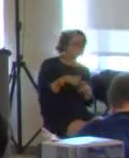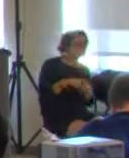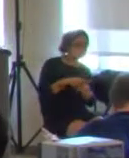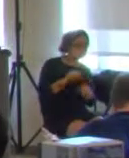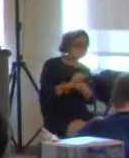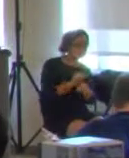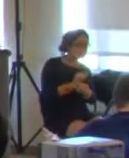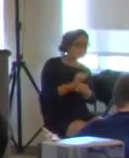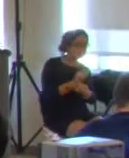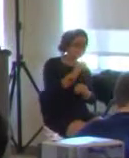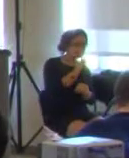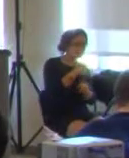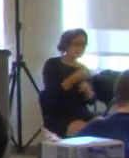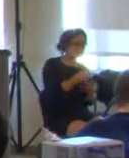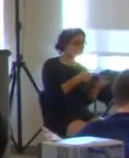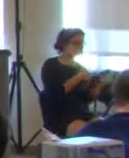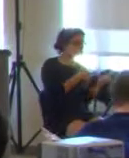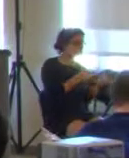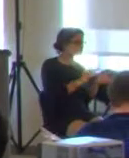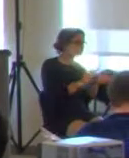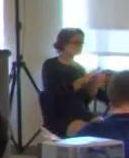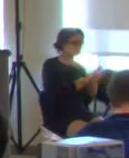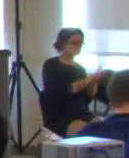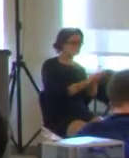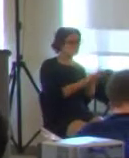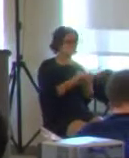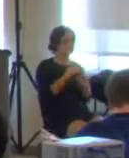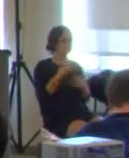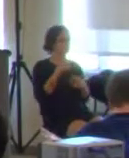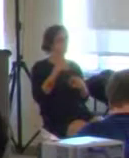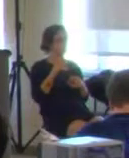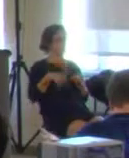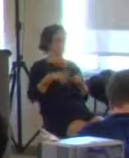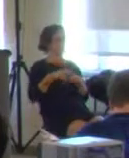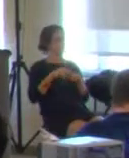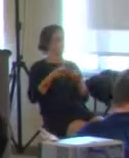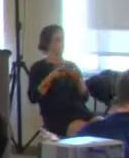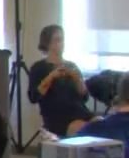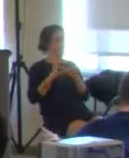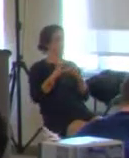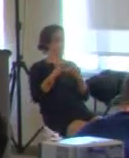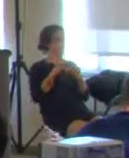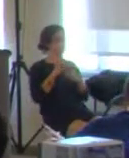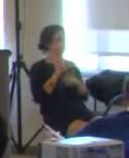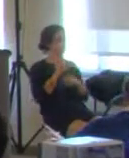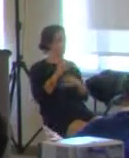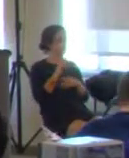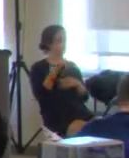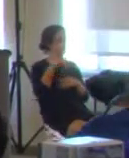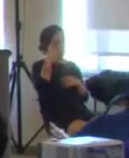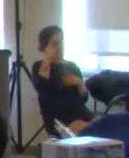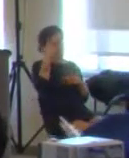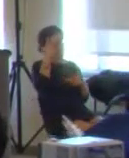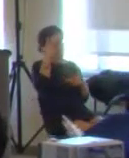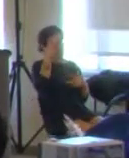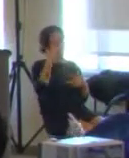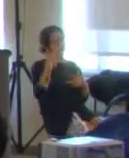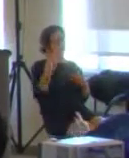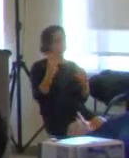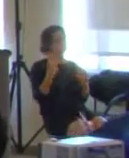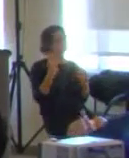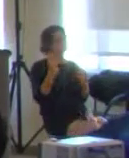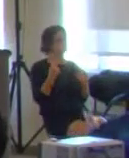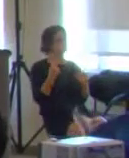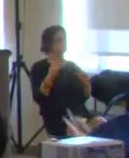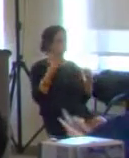vocational. One of the things that National Alliance for the Mentally Ill does is it trains peer